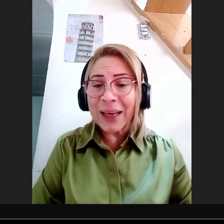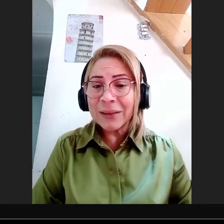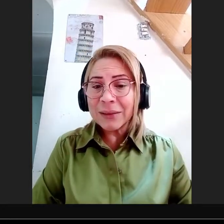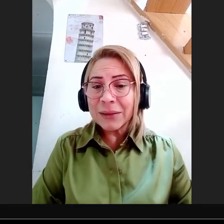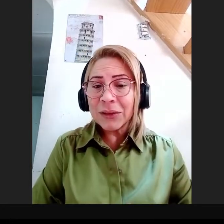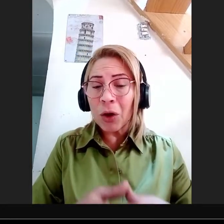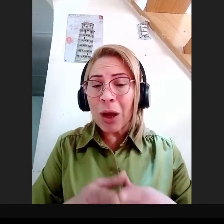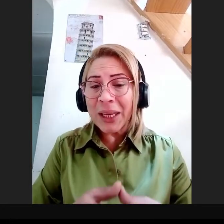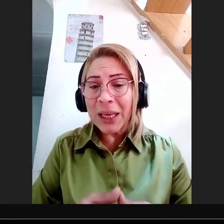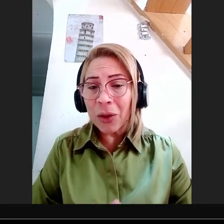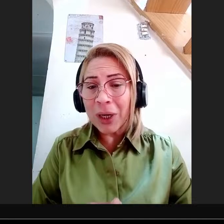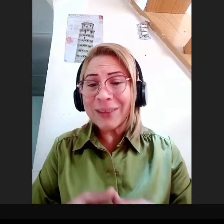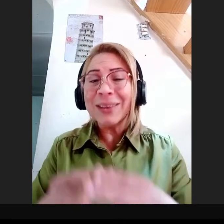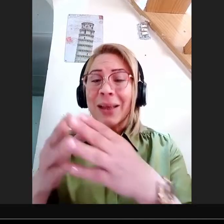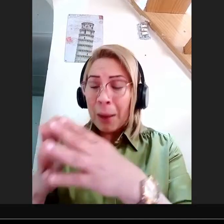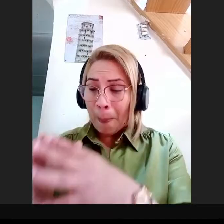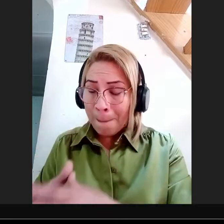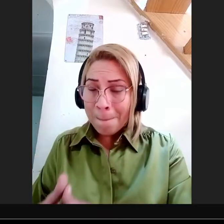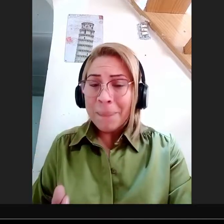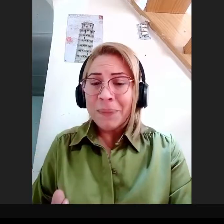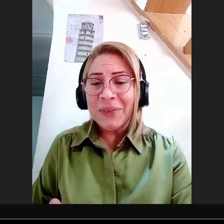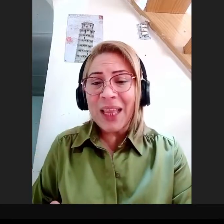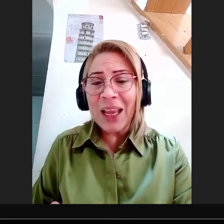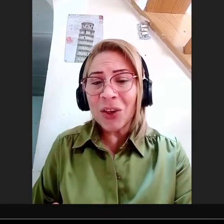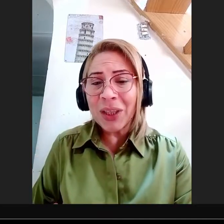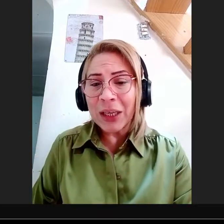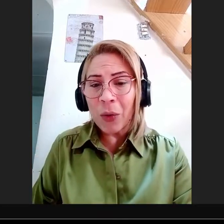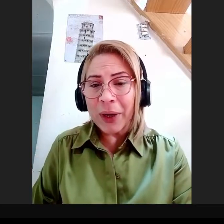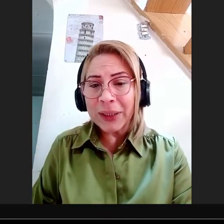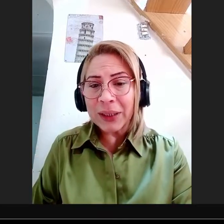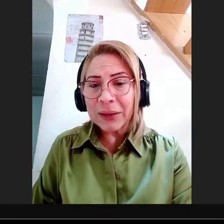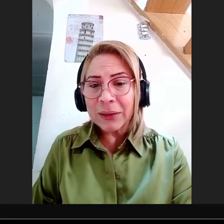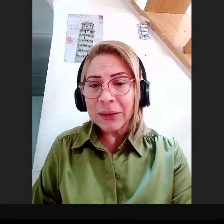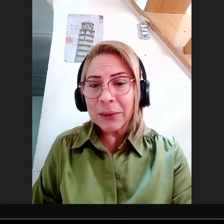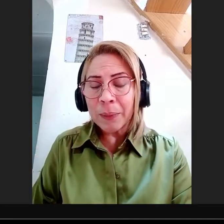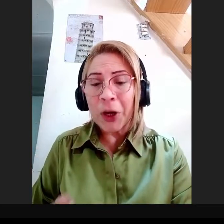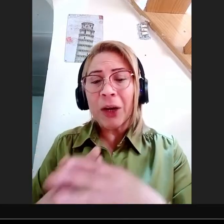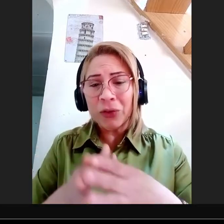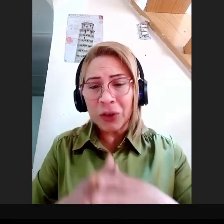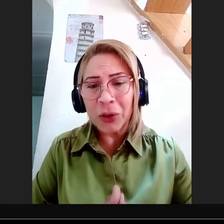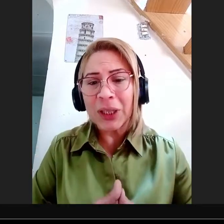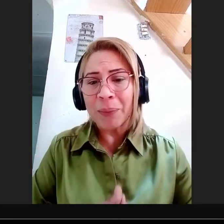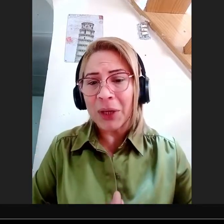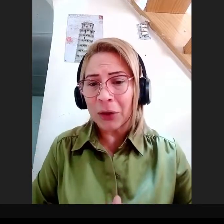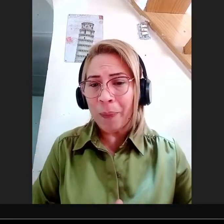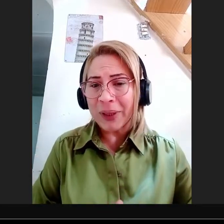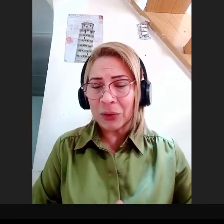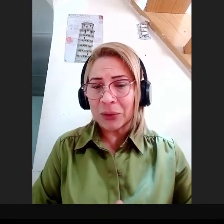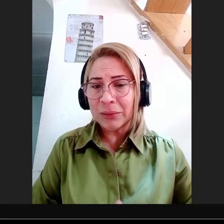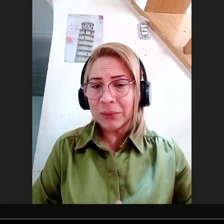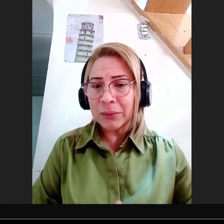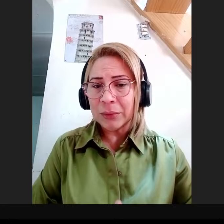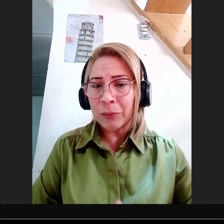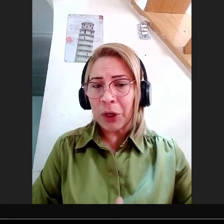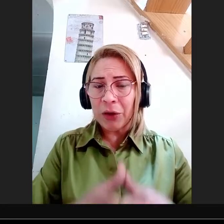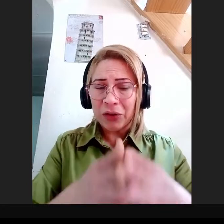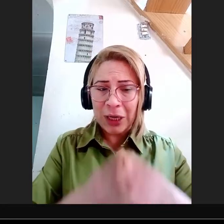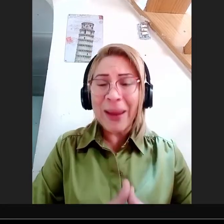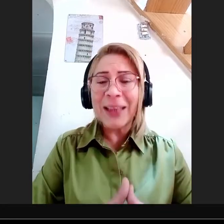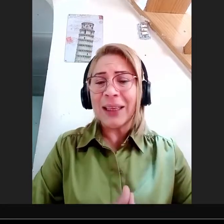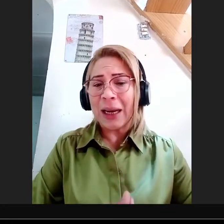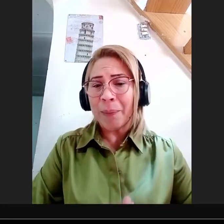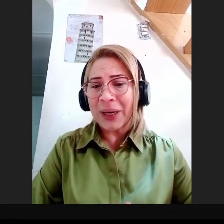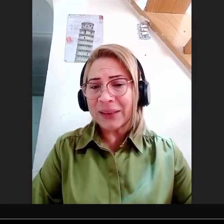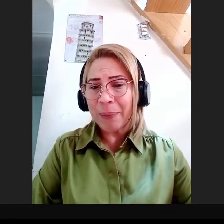And it is often the case that people in power are actually covering up these crimes